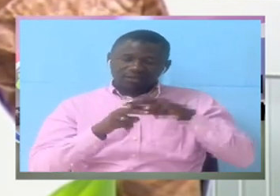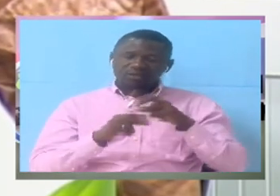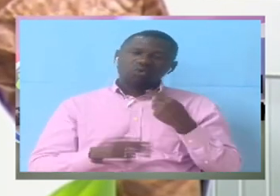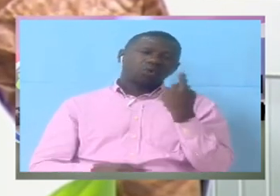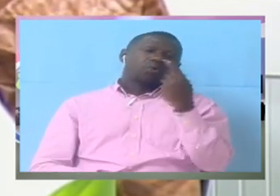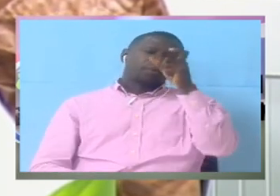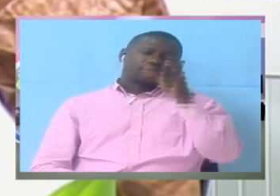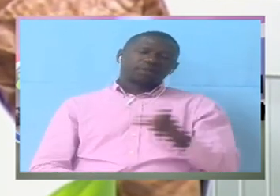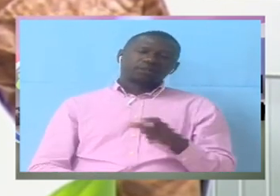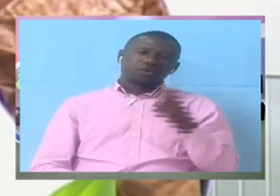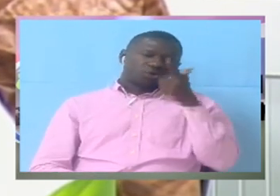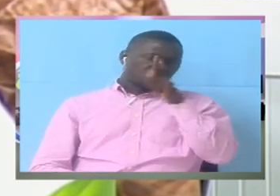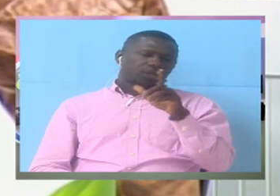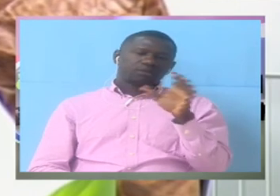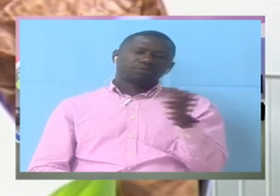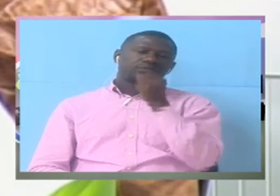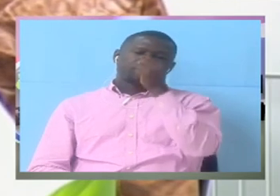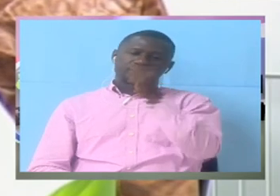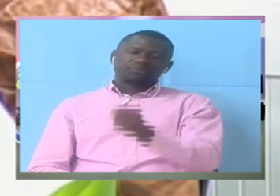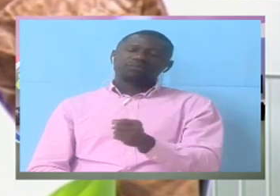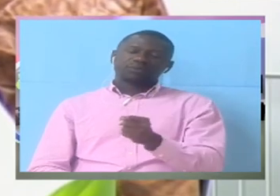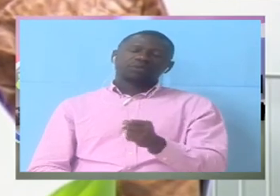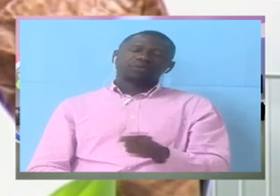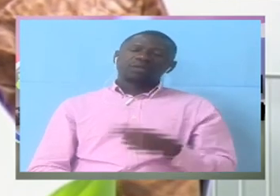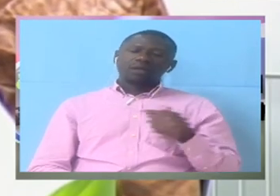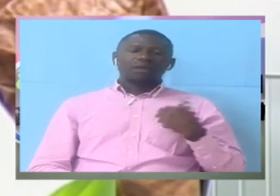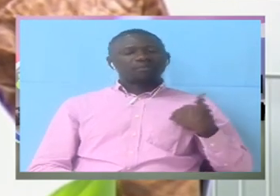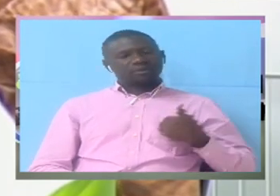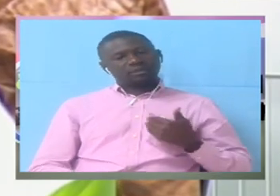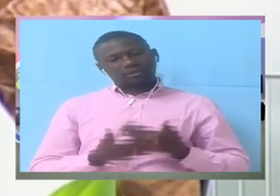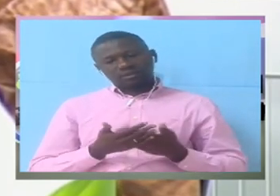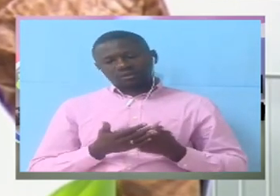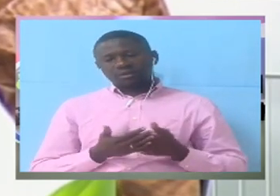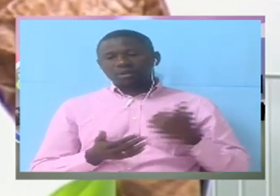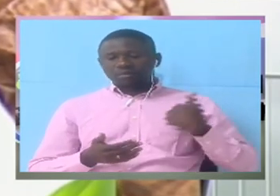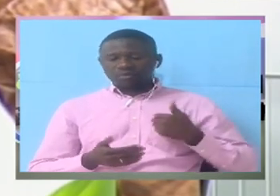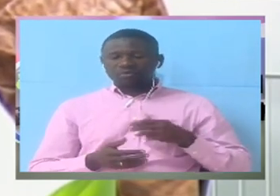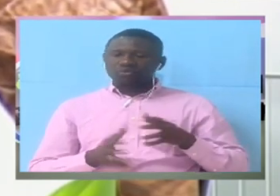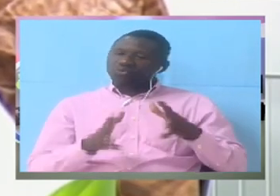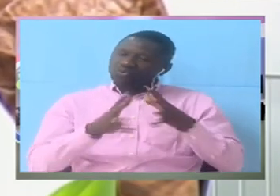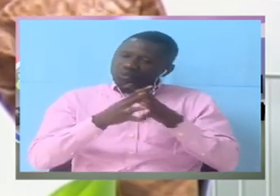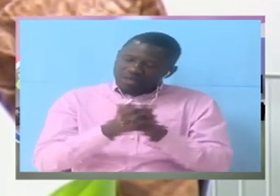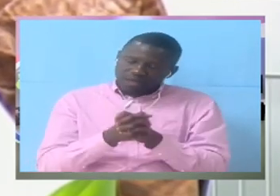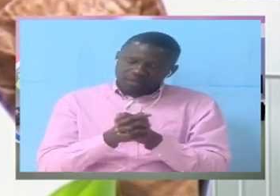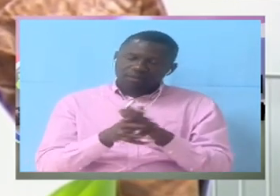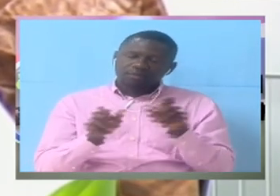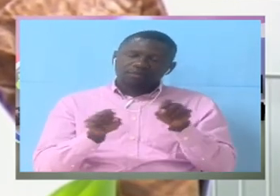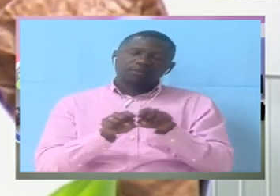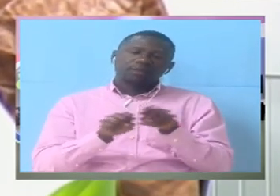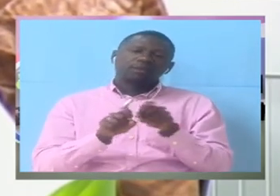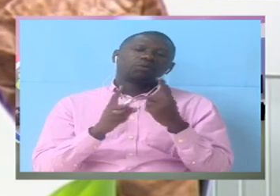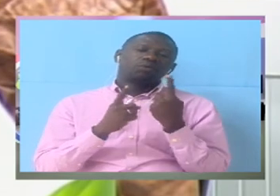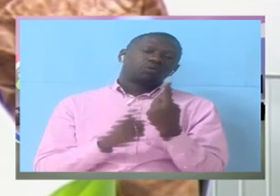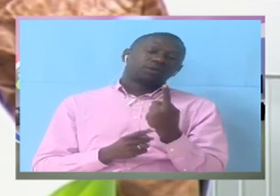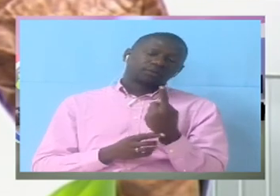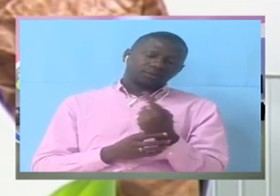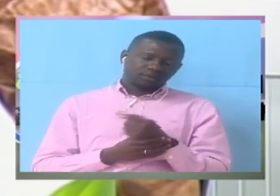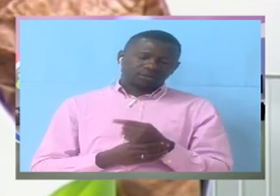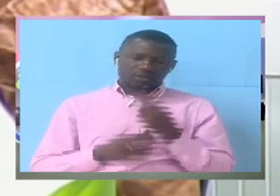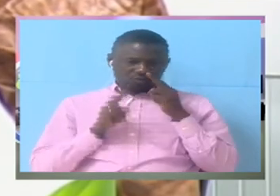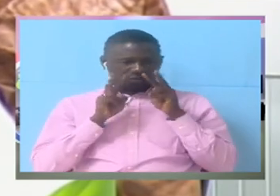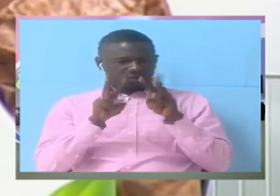sit on it. Let people unite and become one. And look out for the interest of the